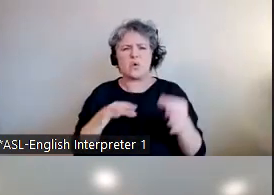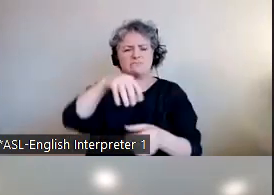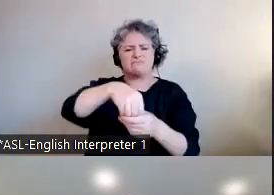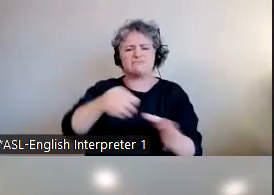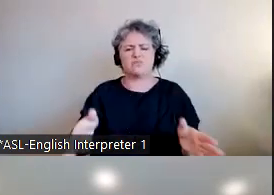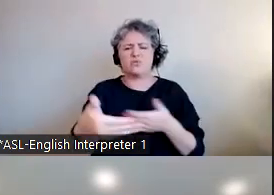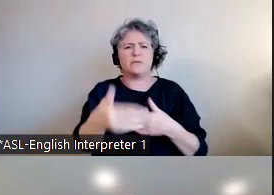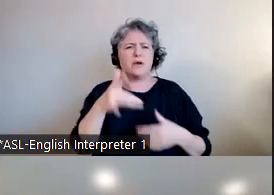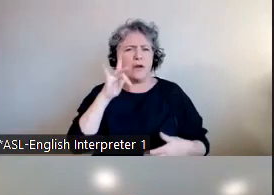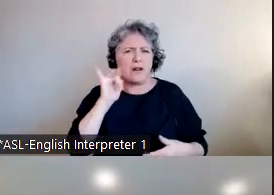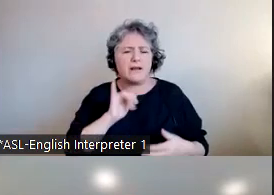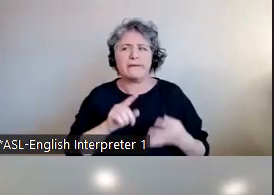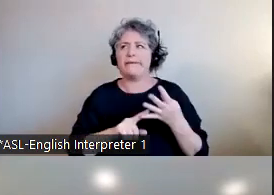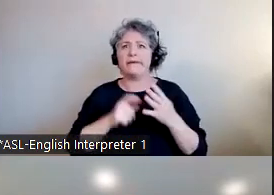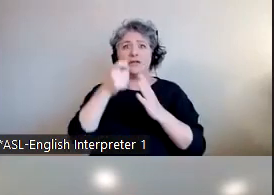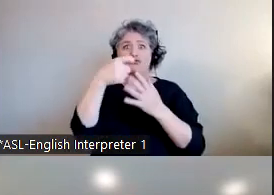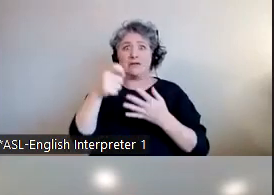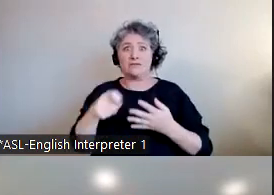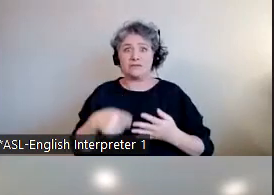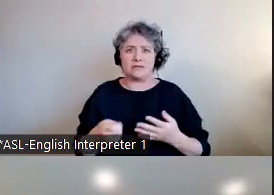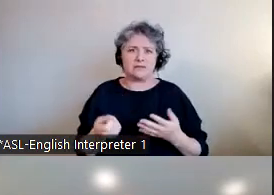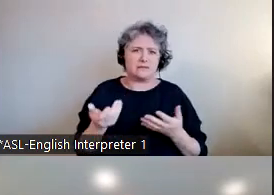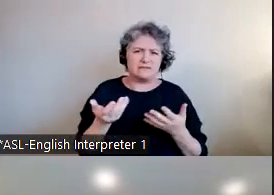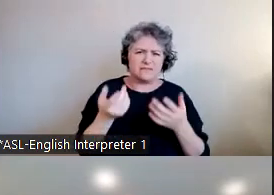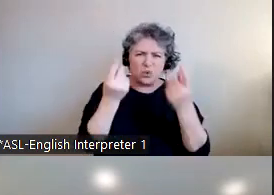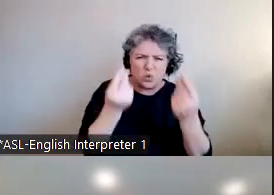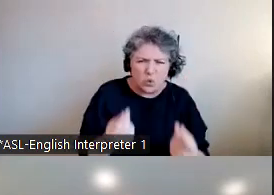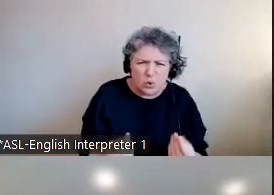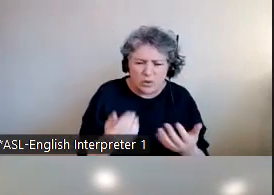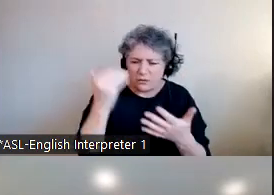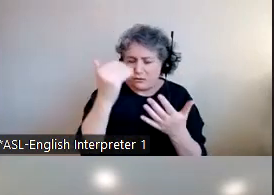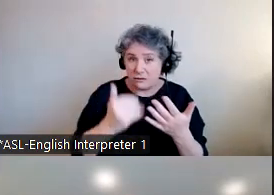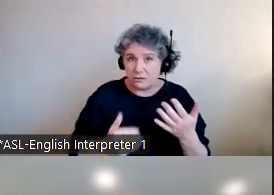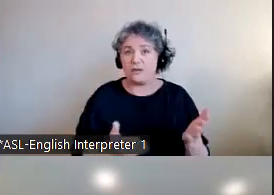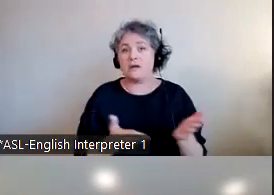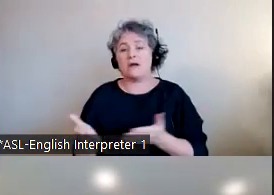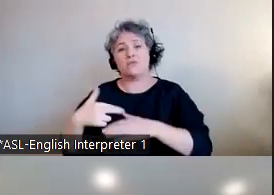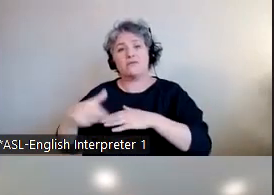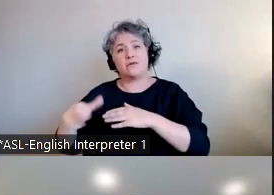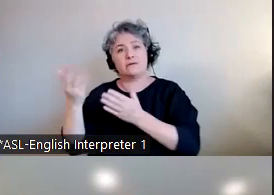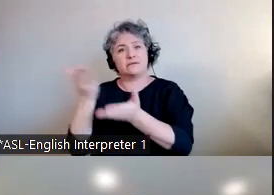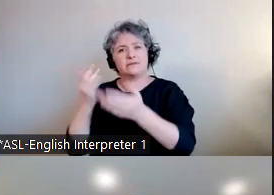and referrals to services across Ontario.